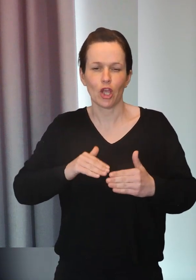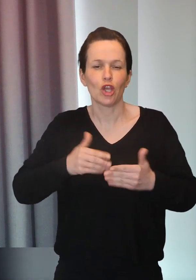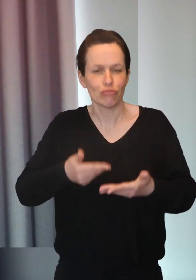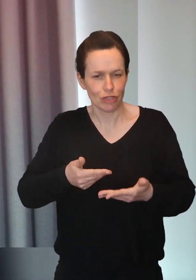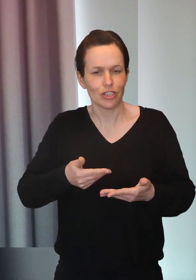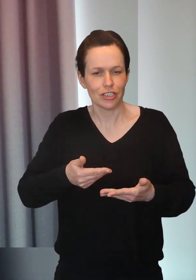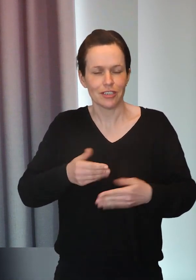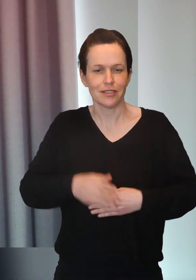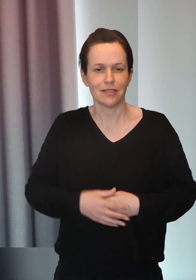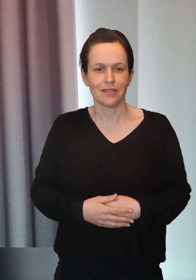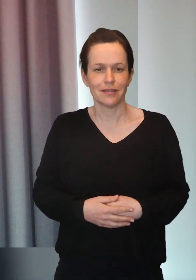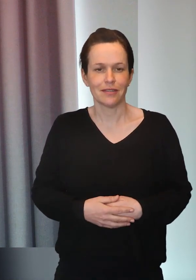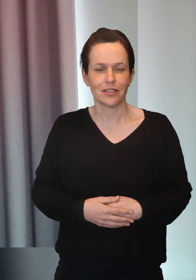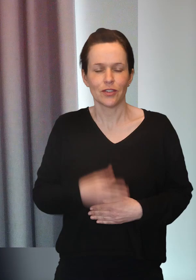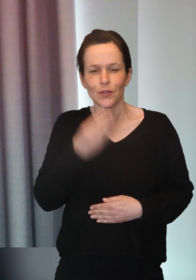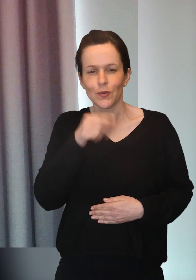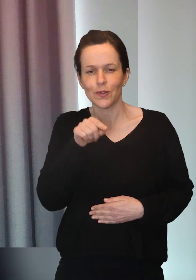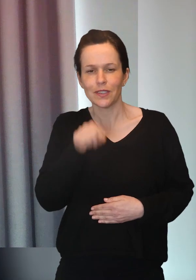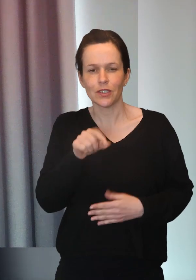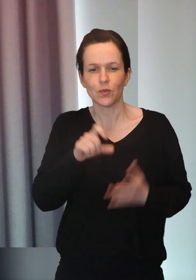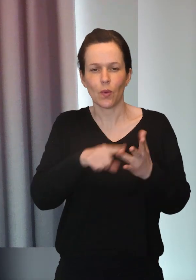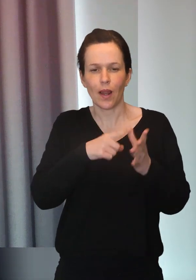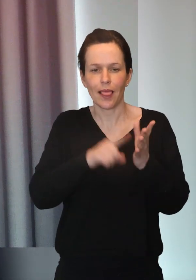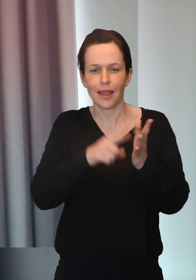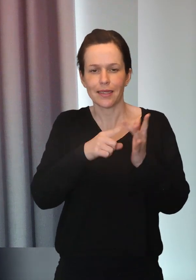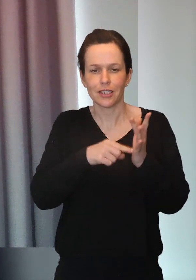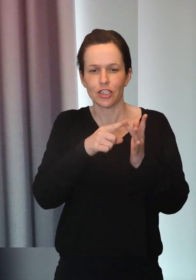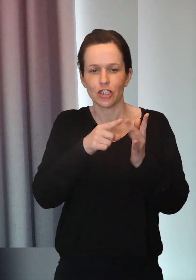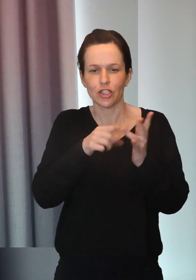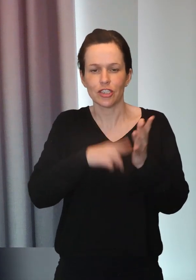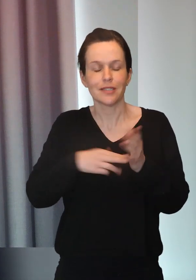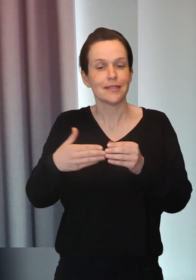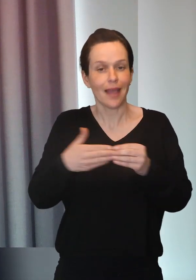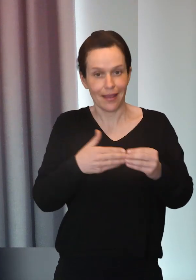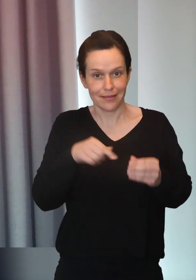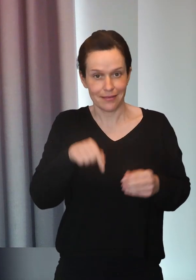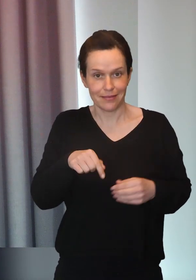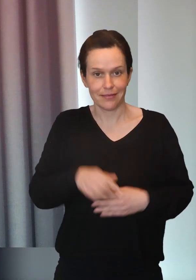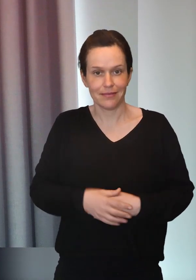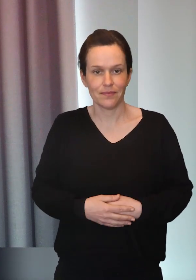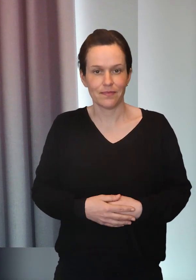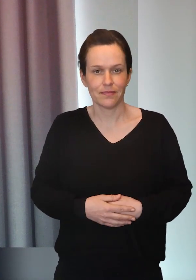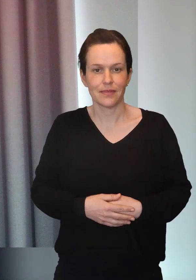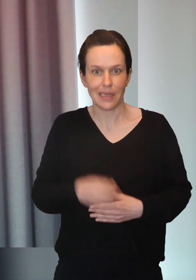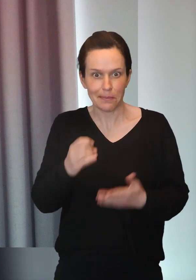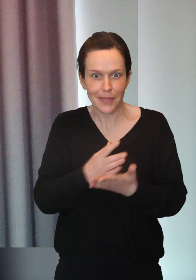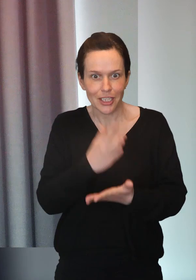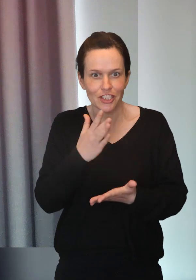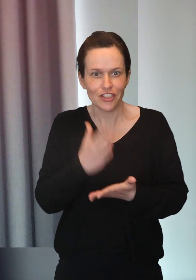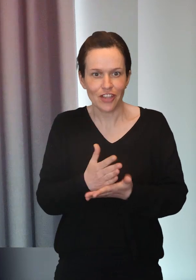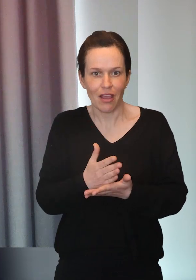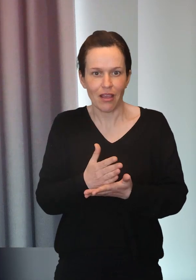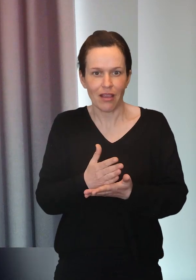a very important first step, and we welcome the introduction and use of coalition guides.